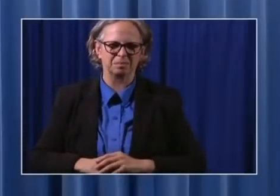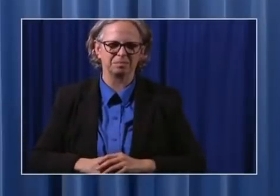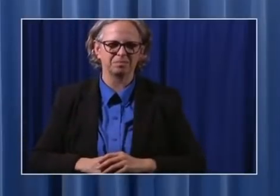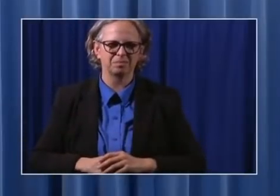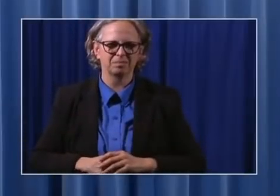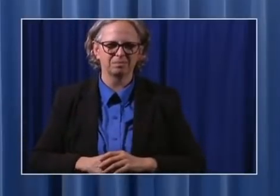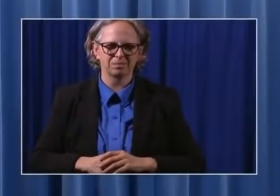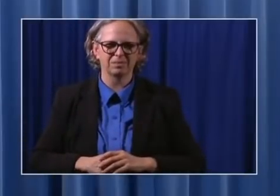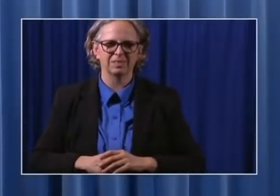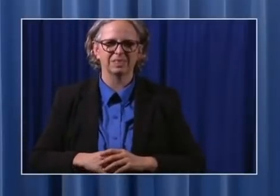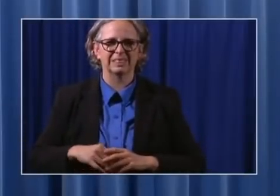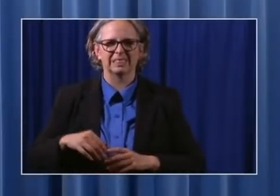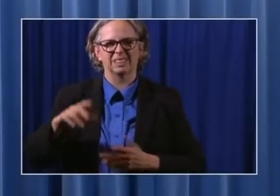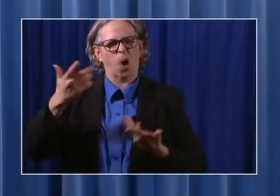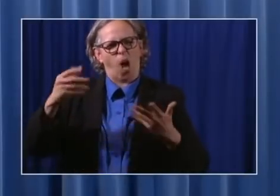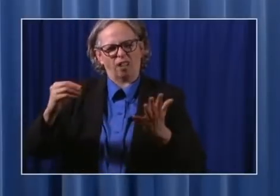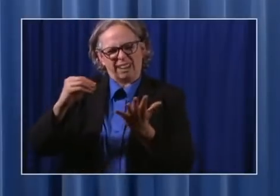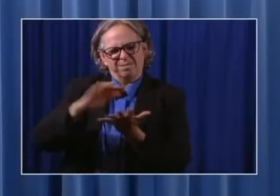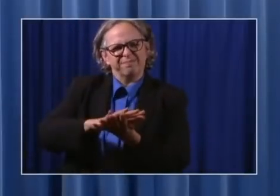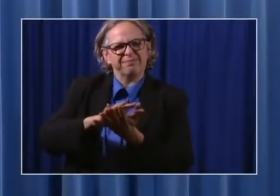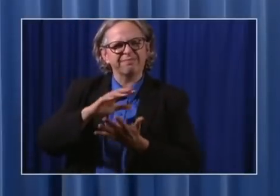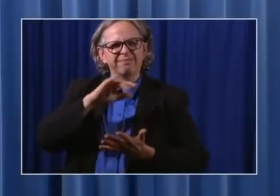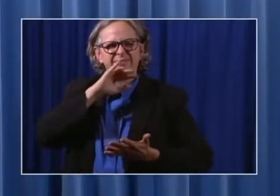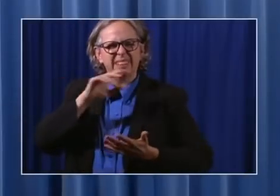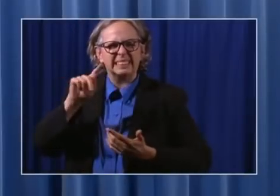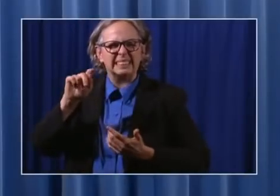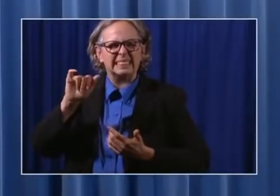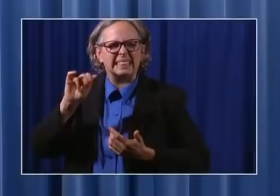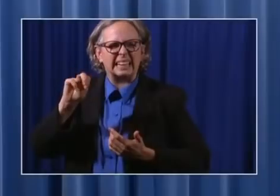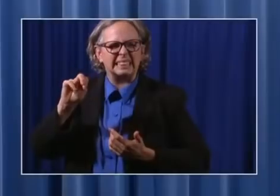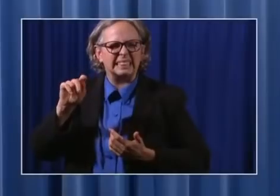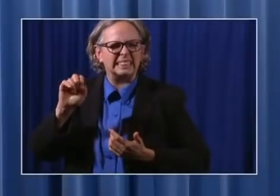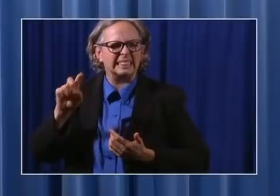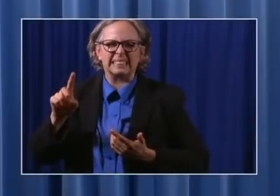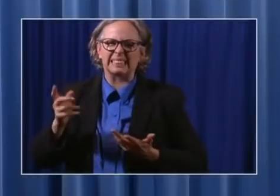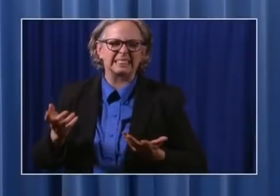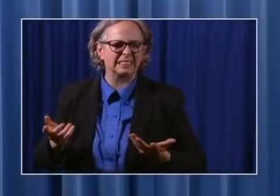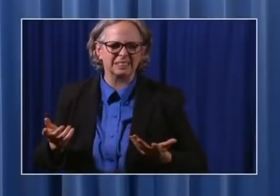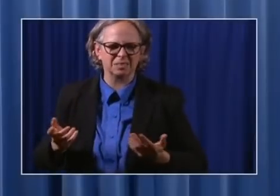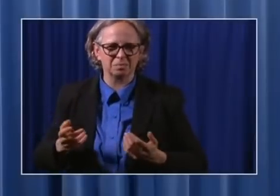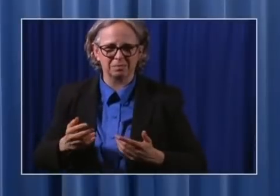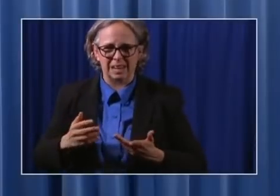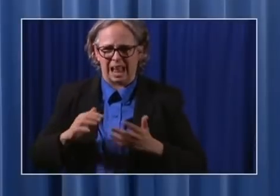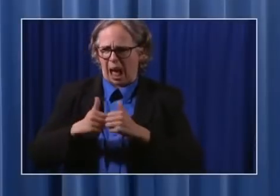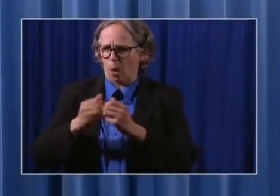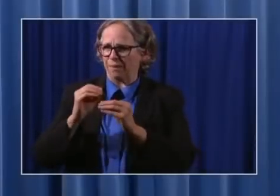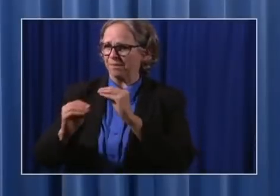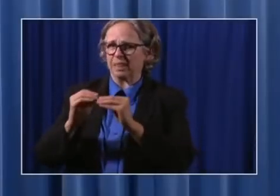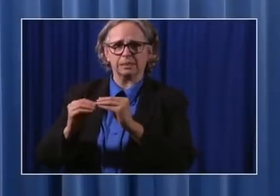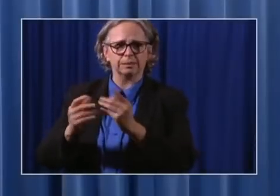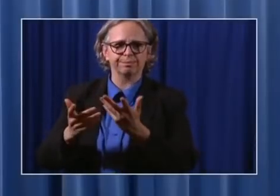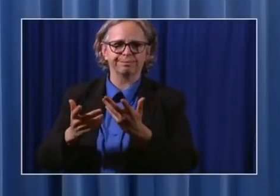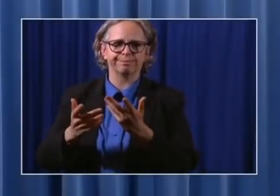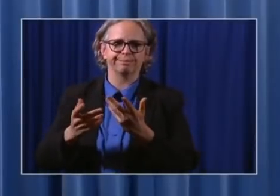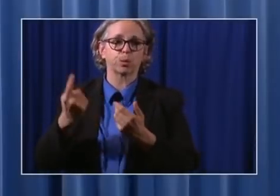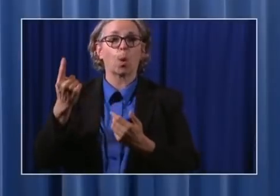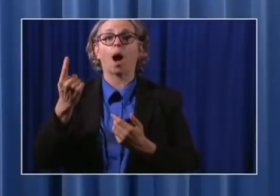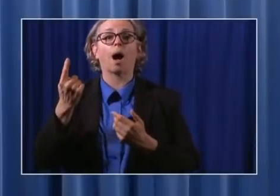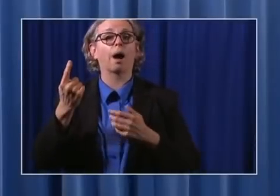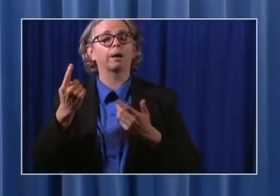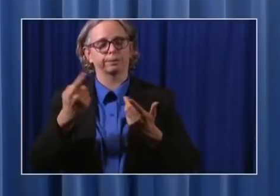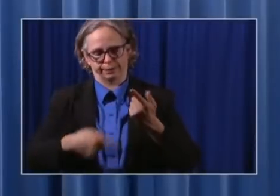decisions that were made. So I don't know any way of backing it out other than to have the legislature repeal